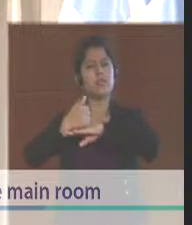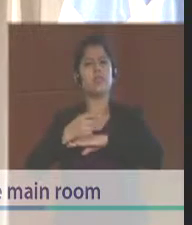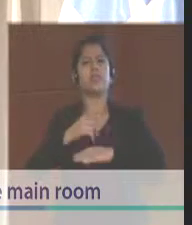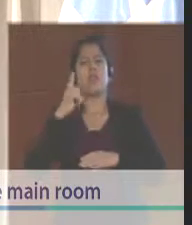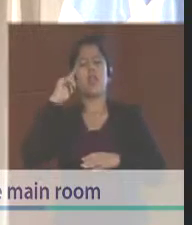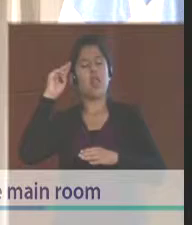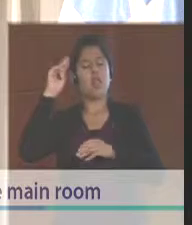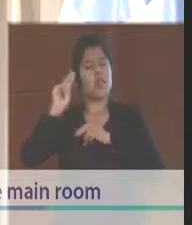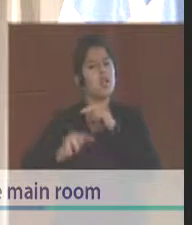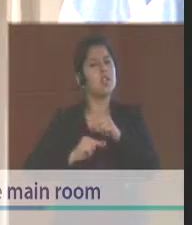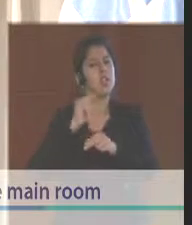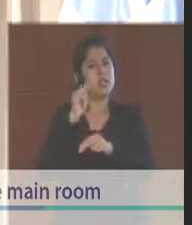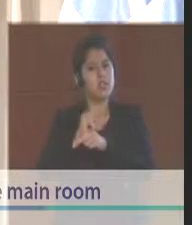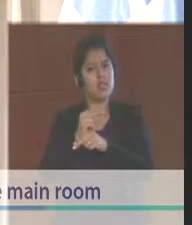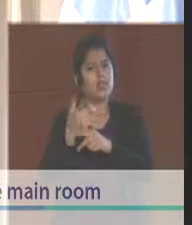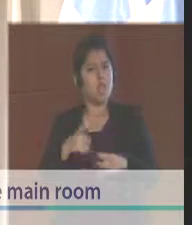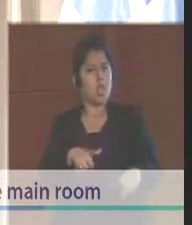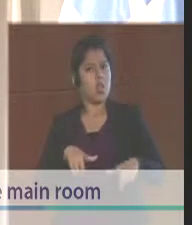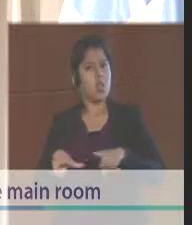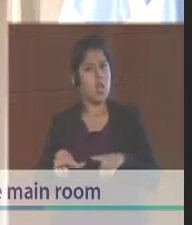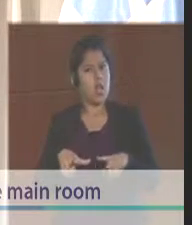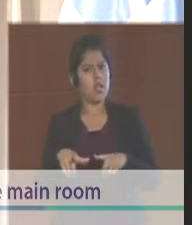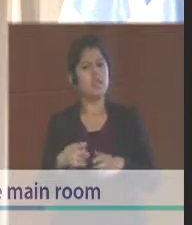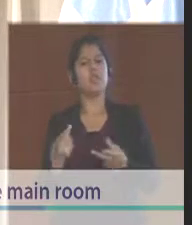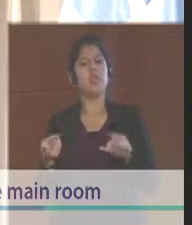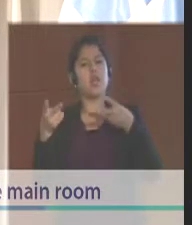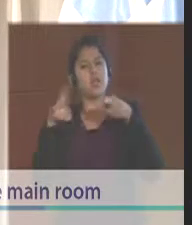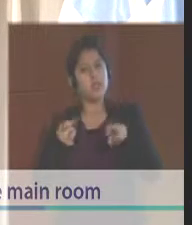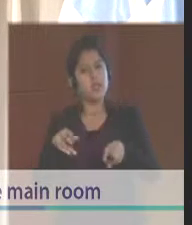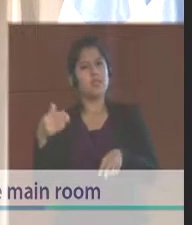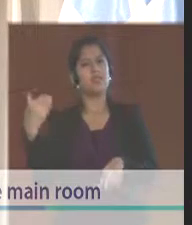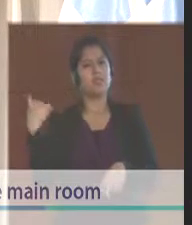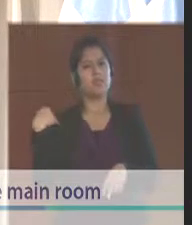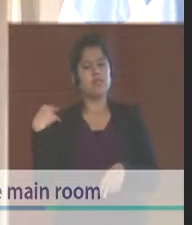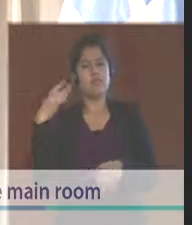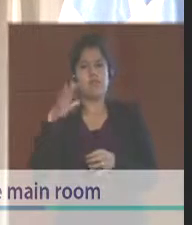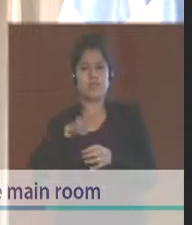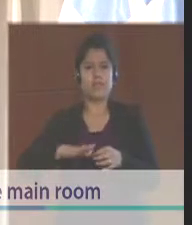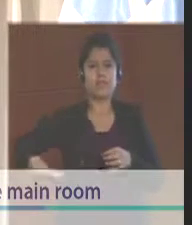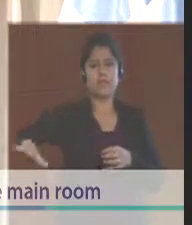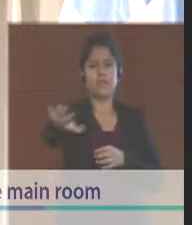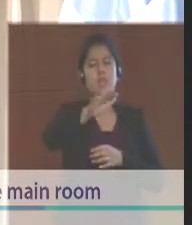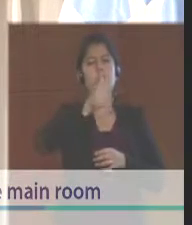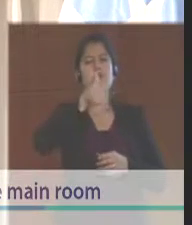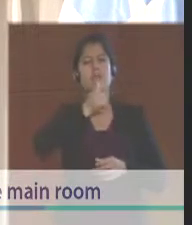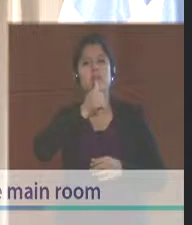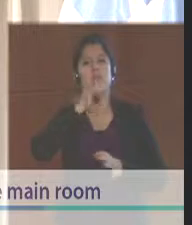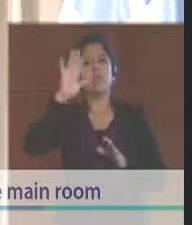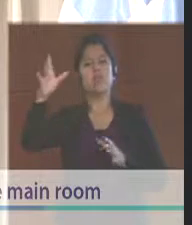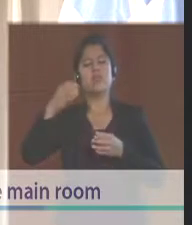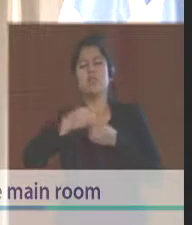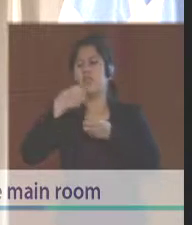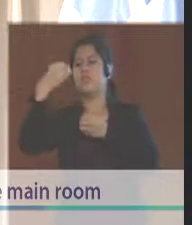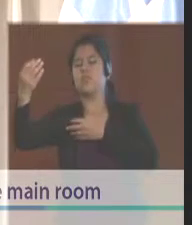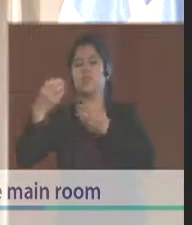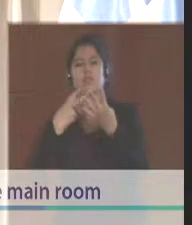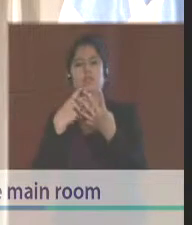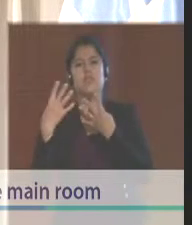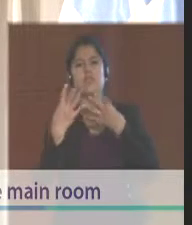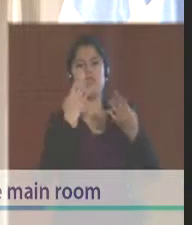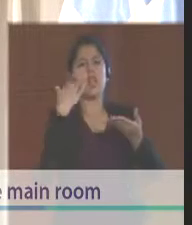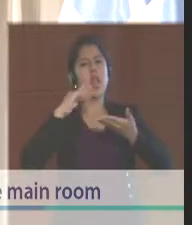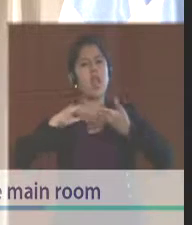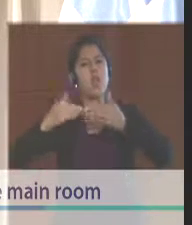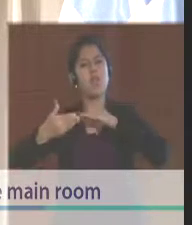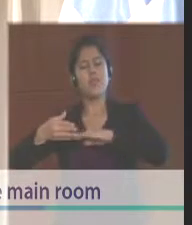authorities, both national and local authorities, as well as by the private sector,